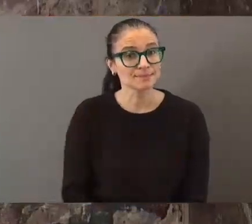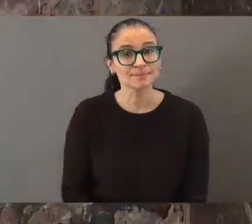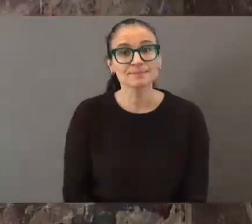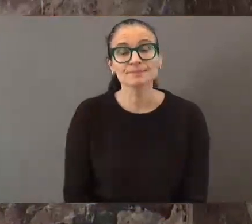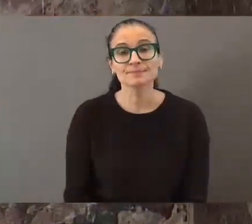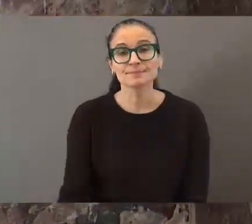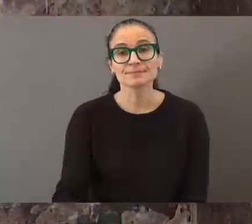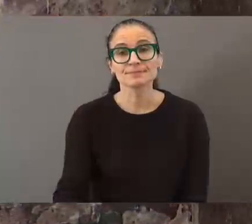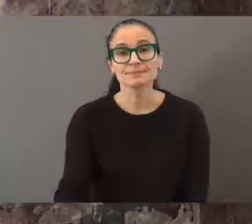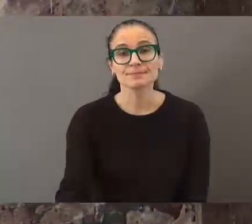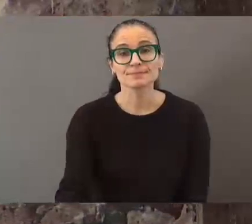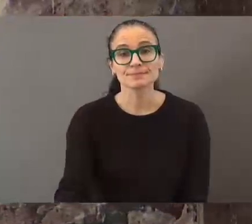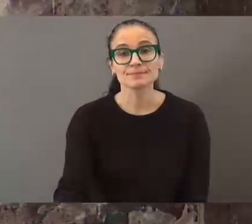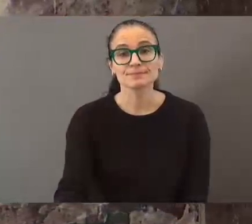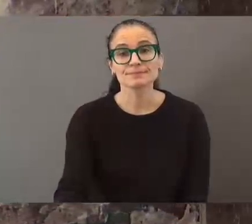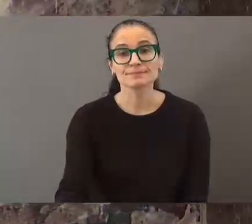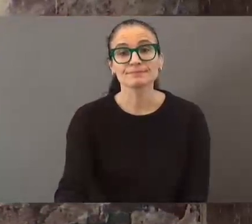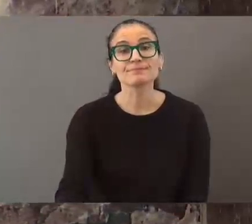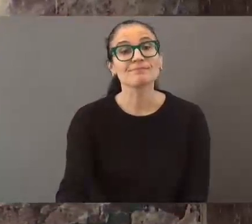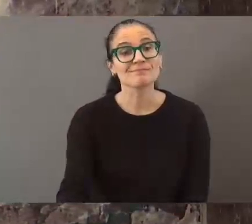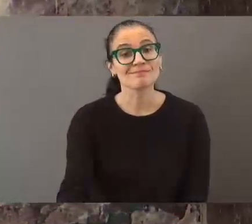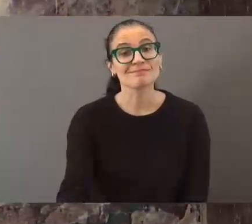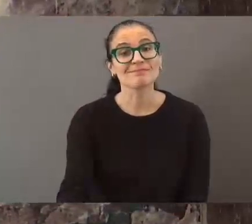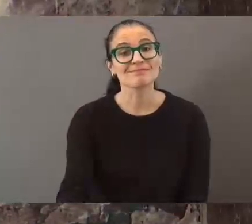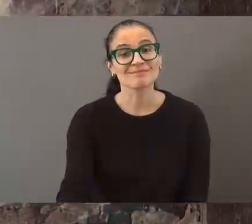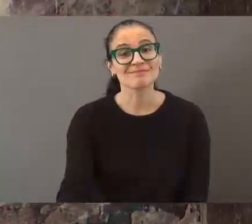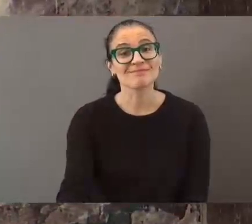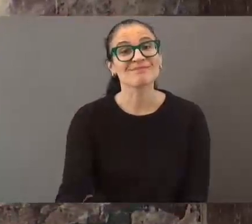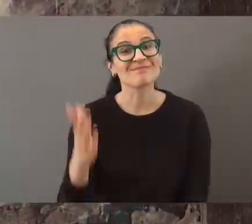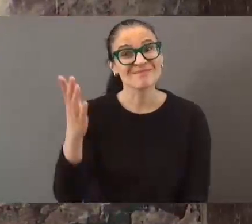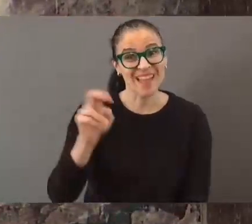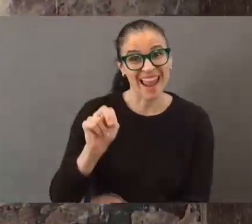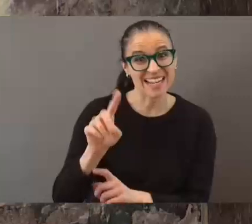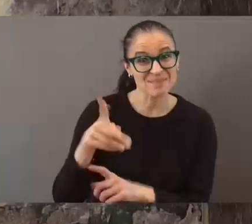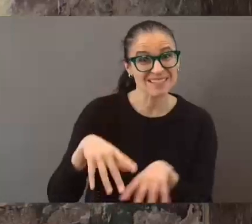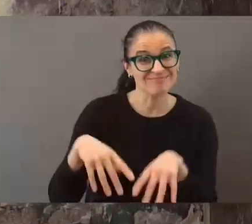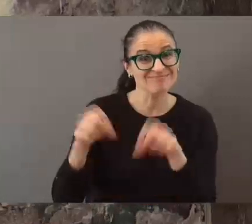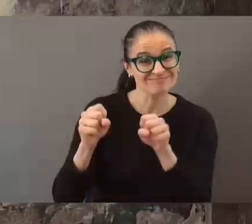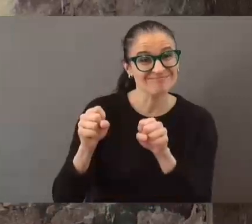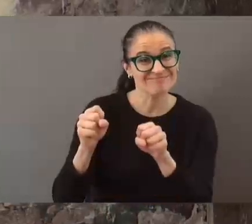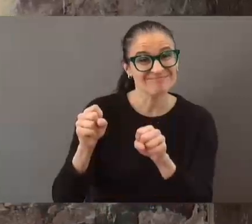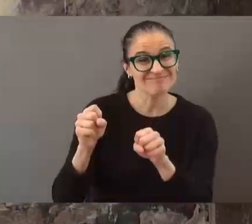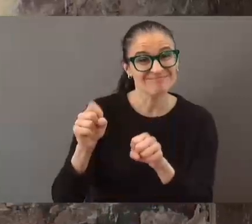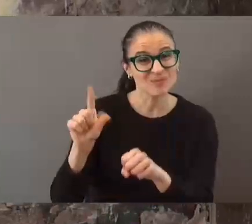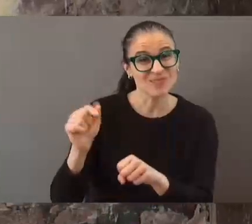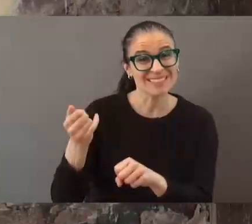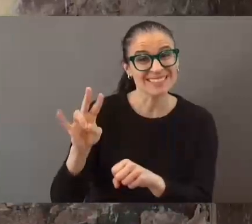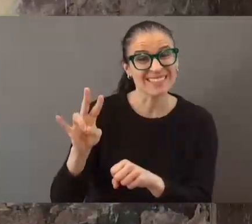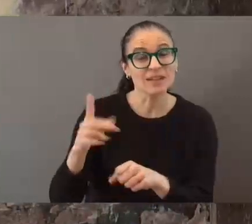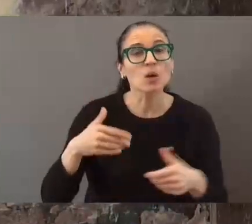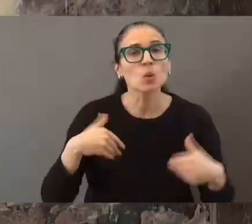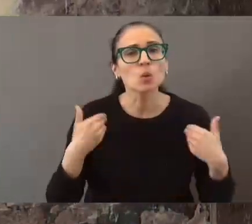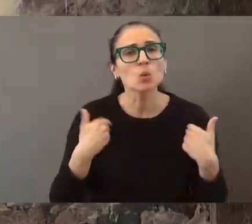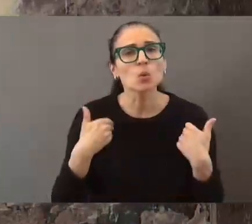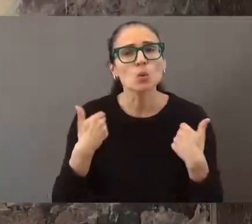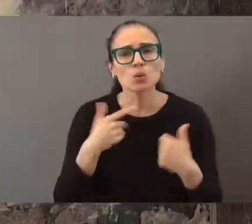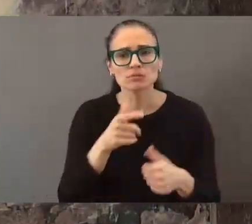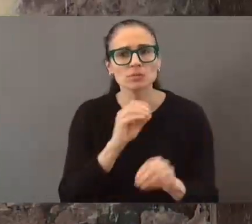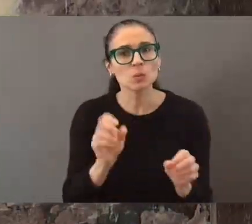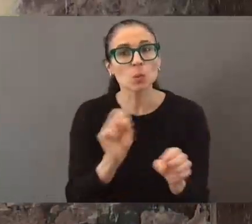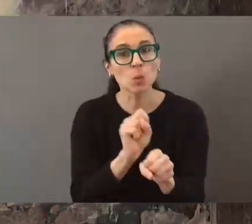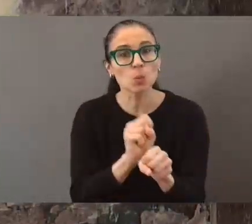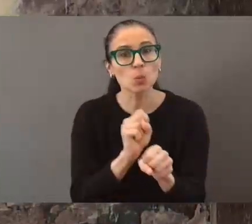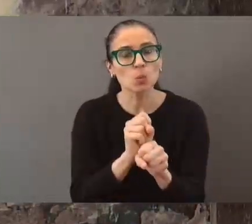7%. Today, after 8 years of economic mismanagement, it's doubled, 14%.